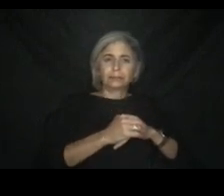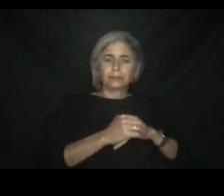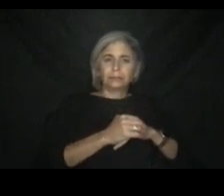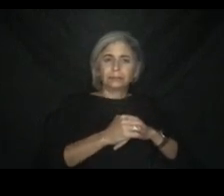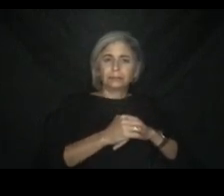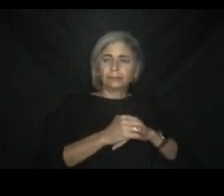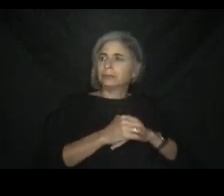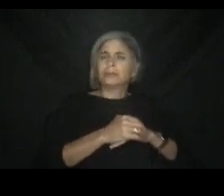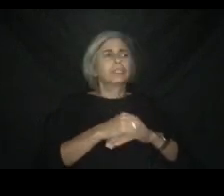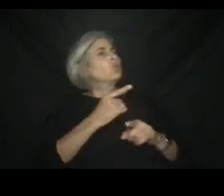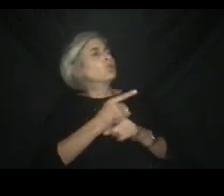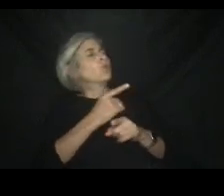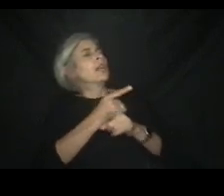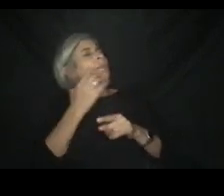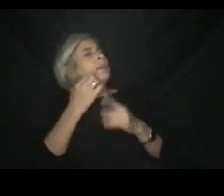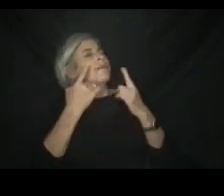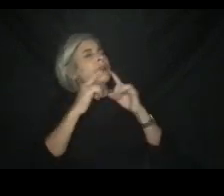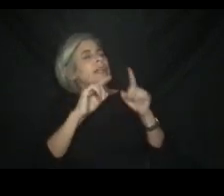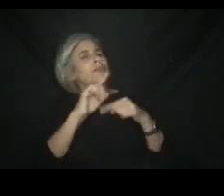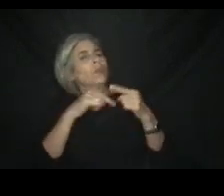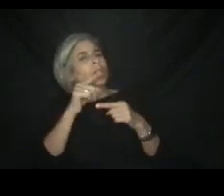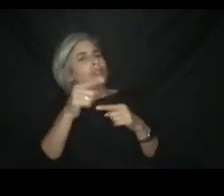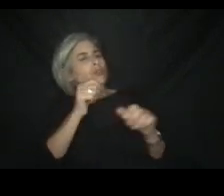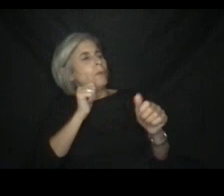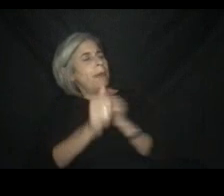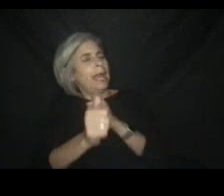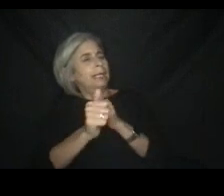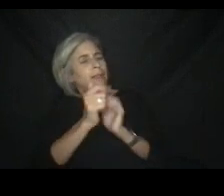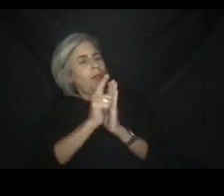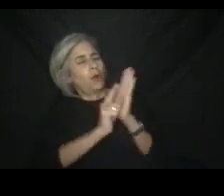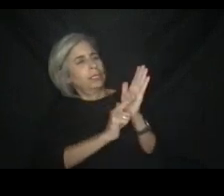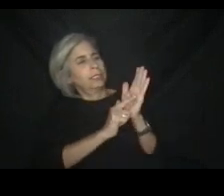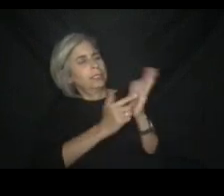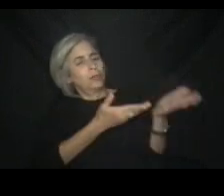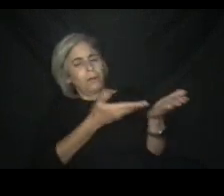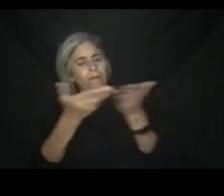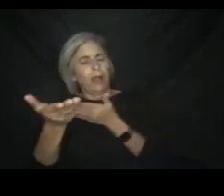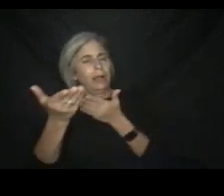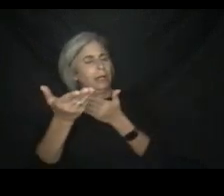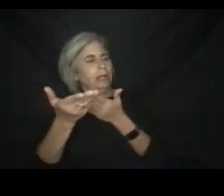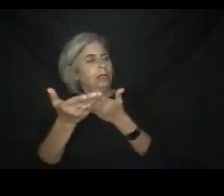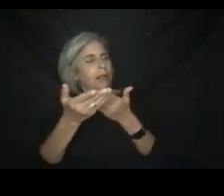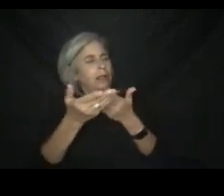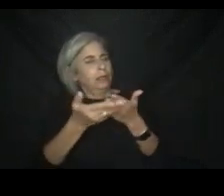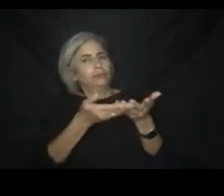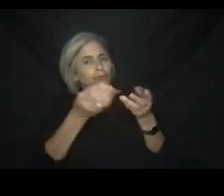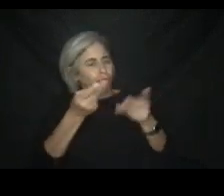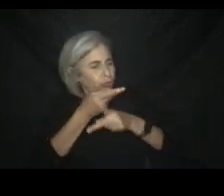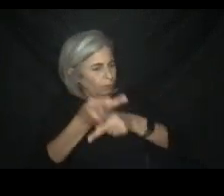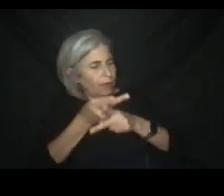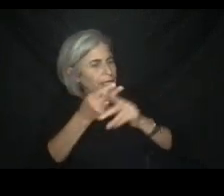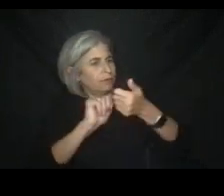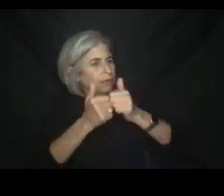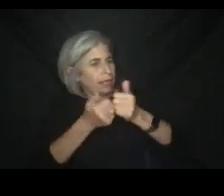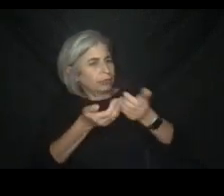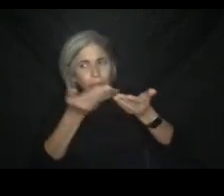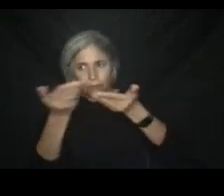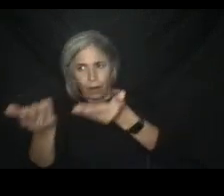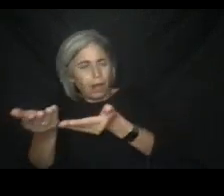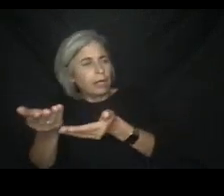Yeah, it's going to be effective once you pass the ordinance and be provided formally to supervisor of elections, so